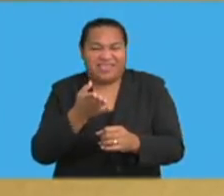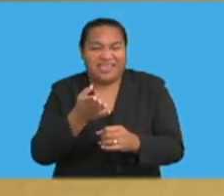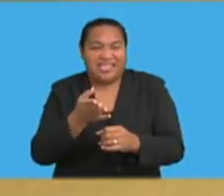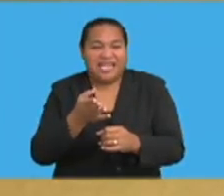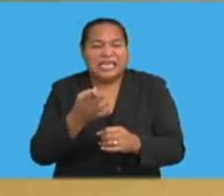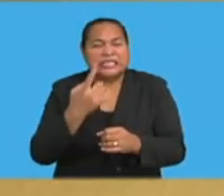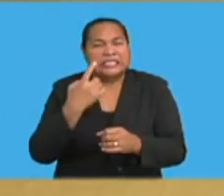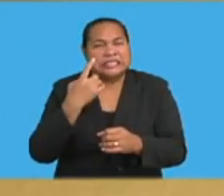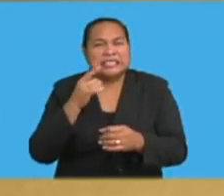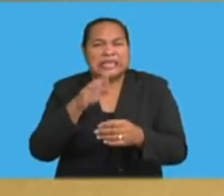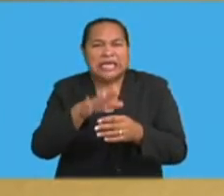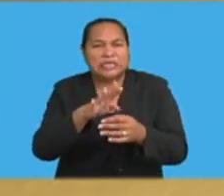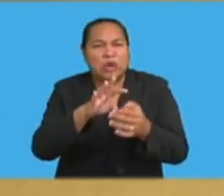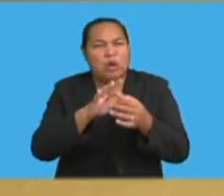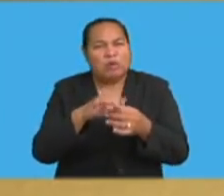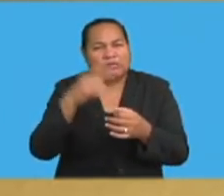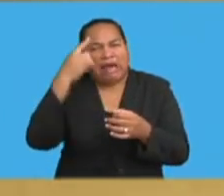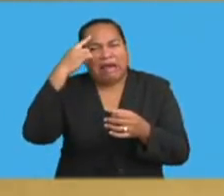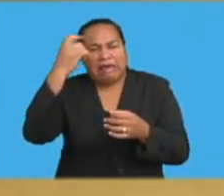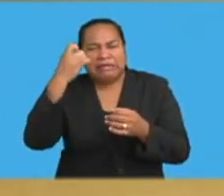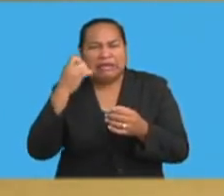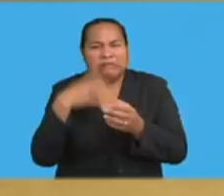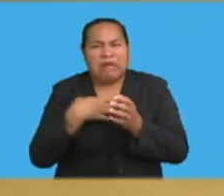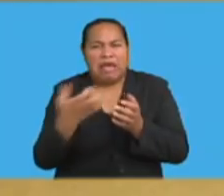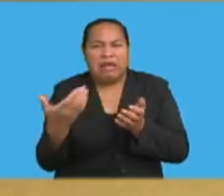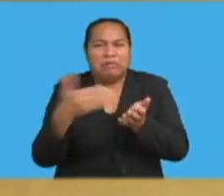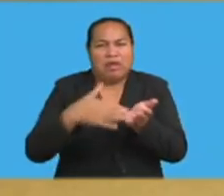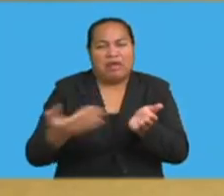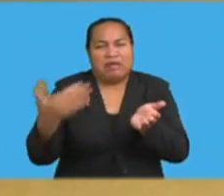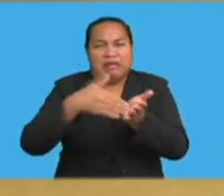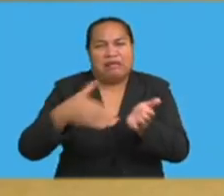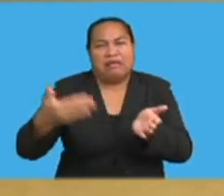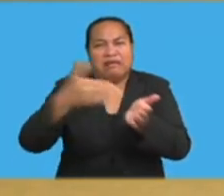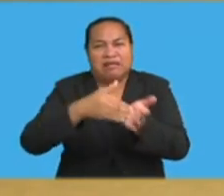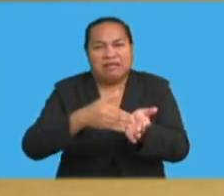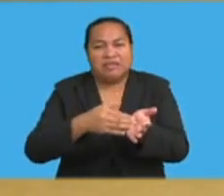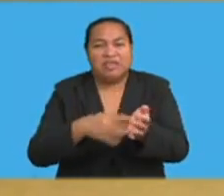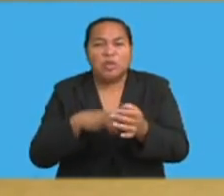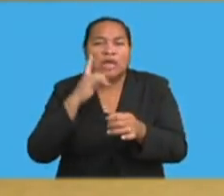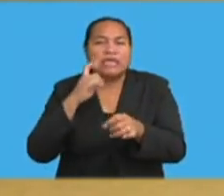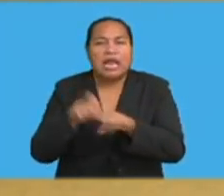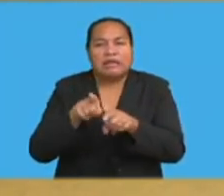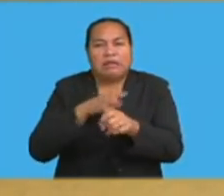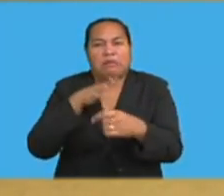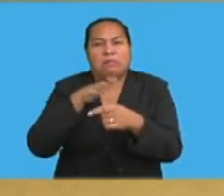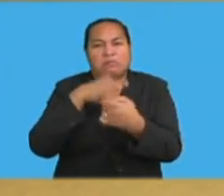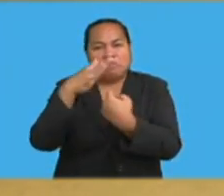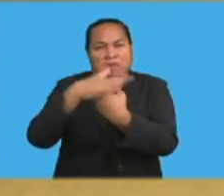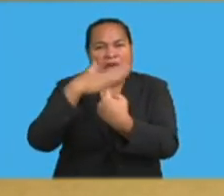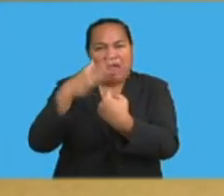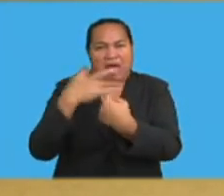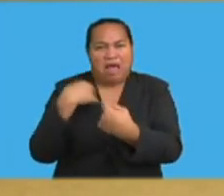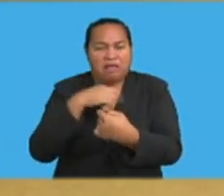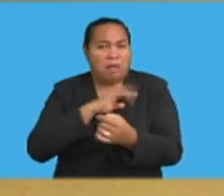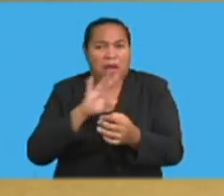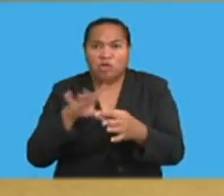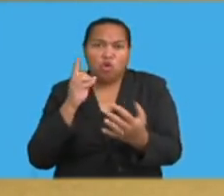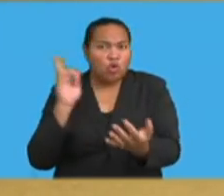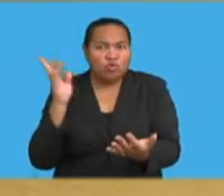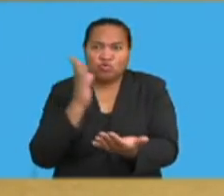extending his comments and bordering on accusations which are not true.